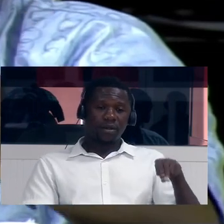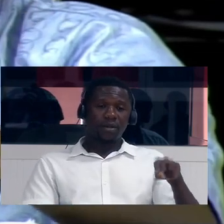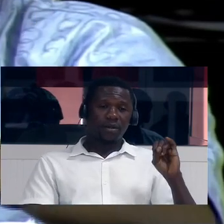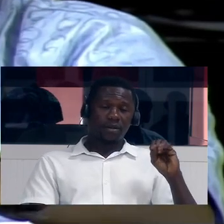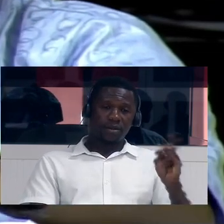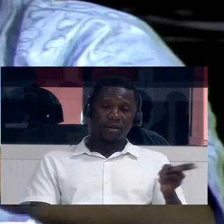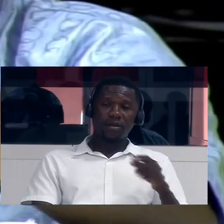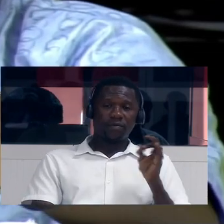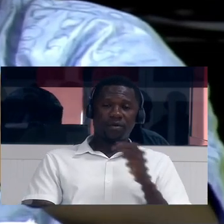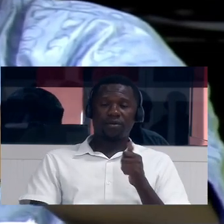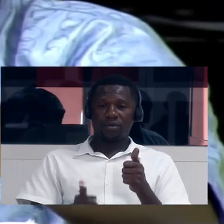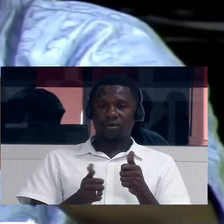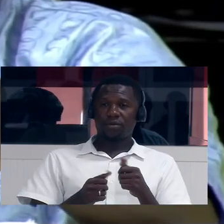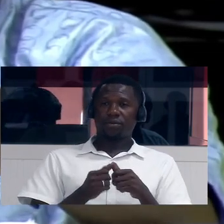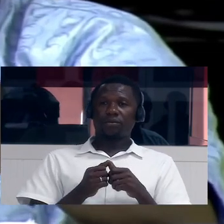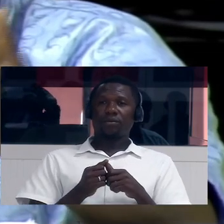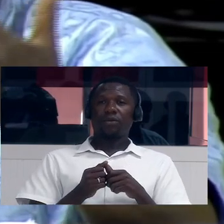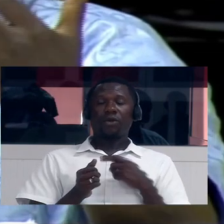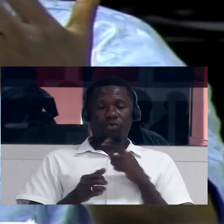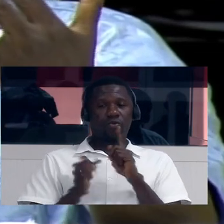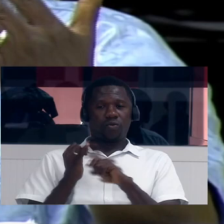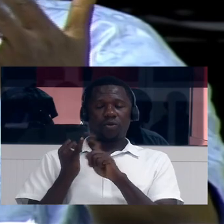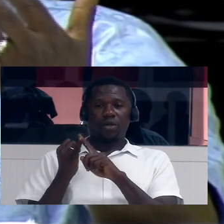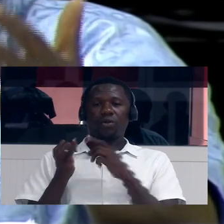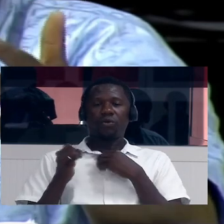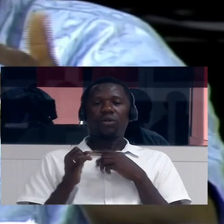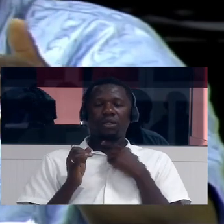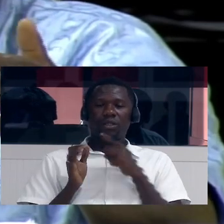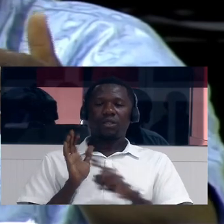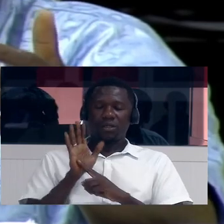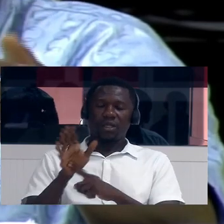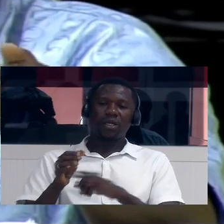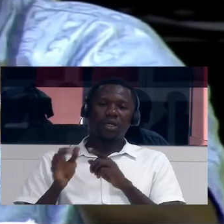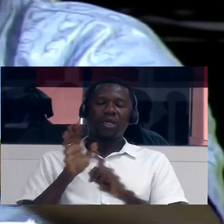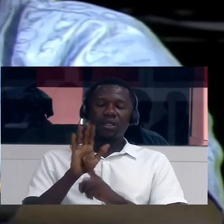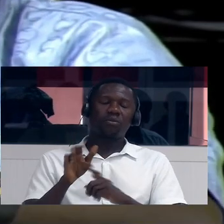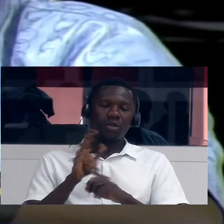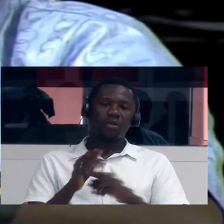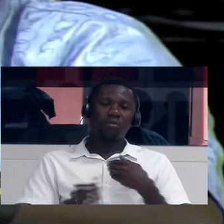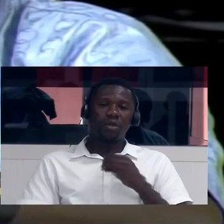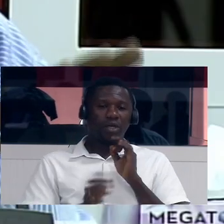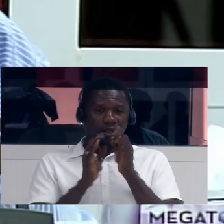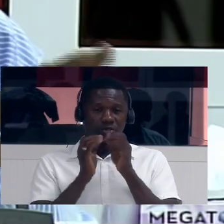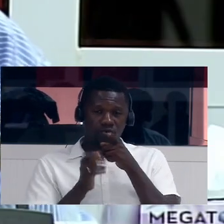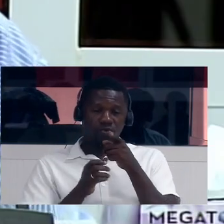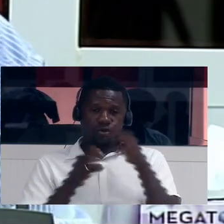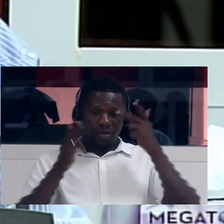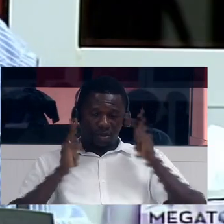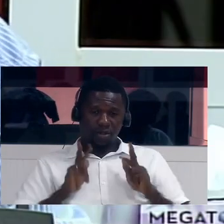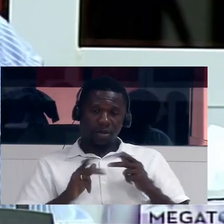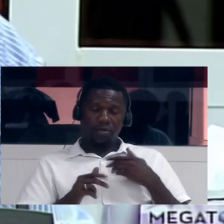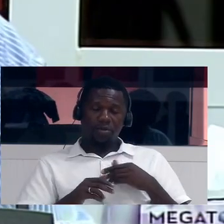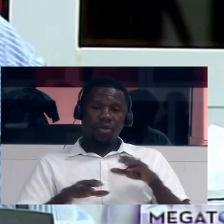we appreciate that. So that's just one, and I don't want to start citing examples. I am saying to your Council, I do admit that